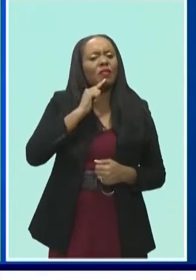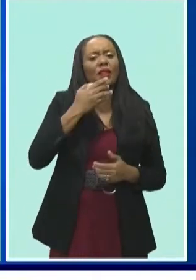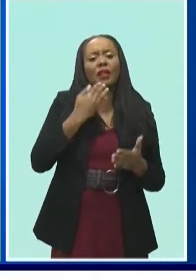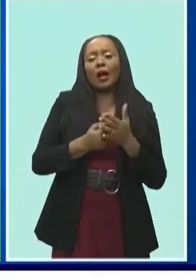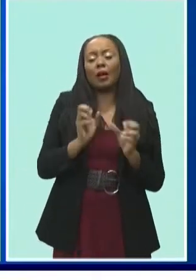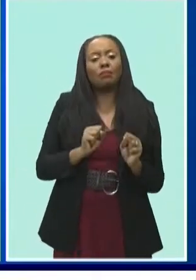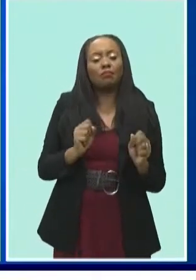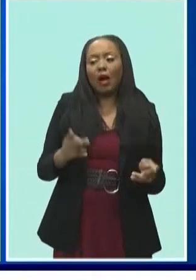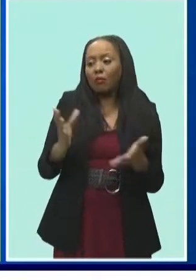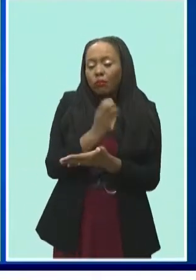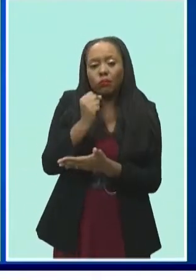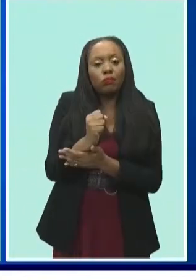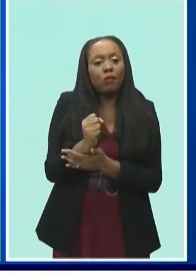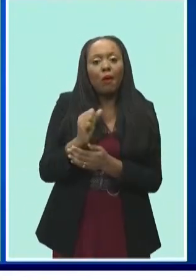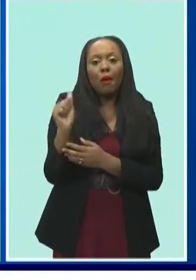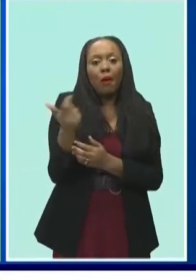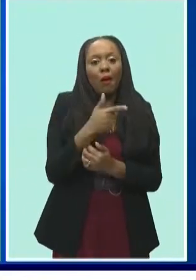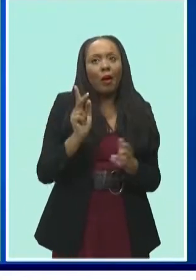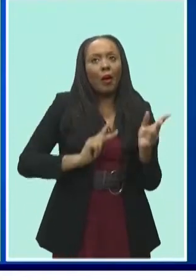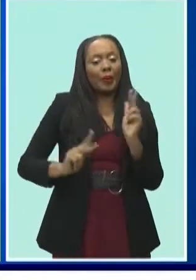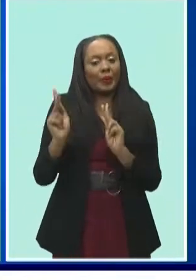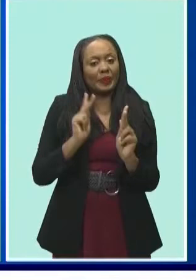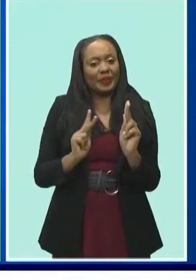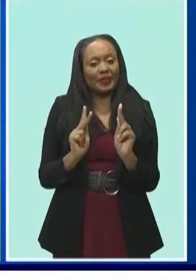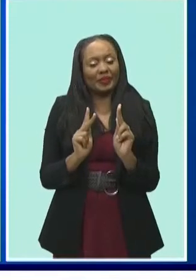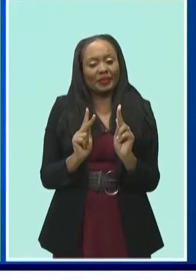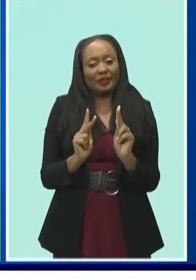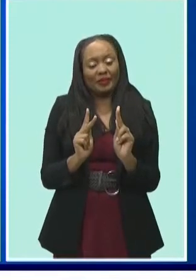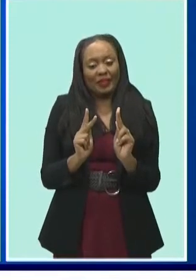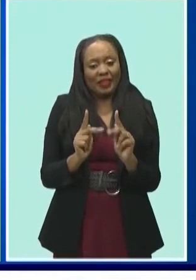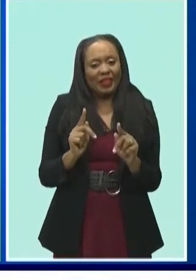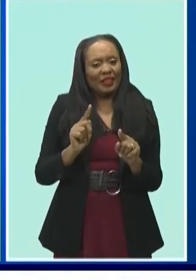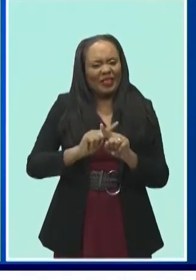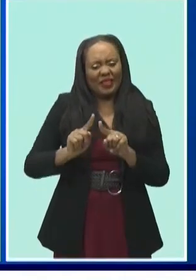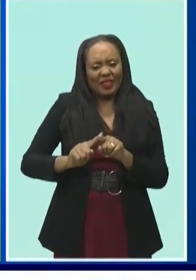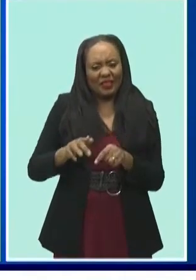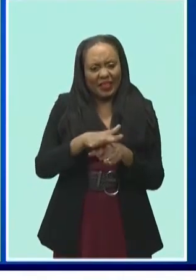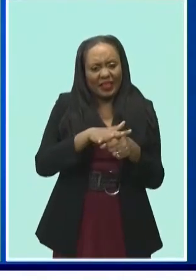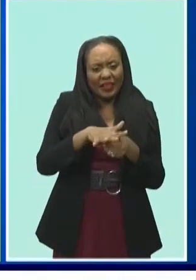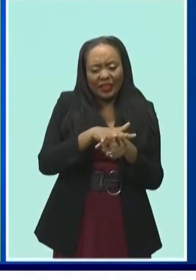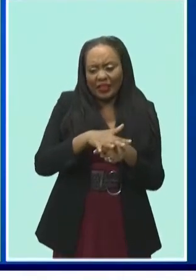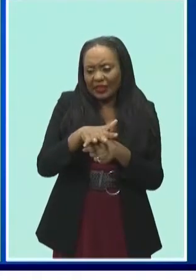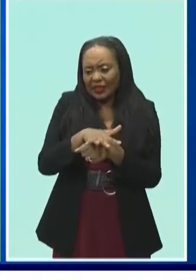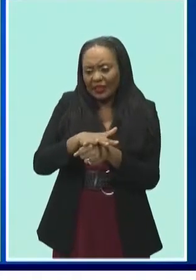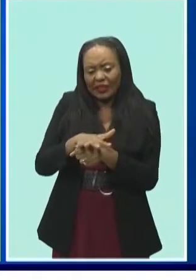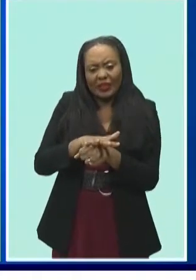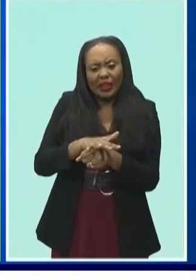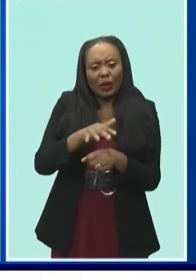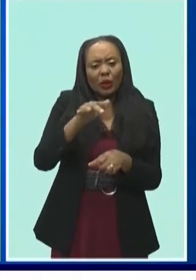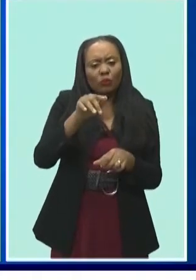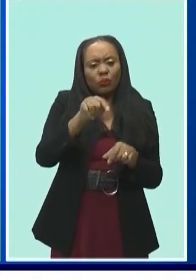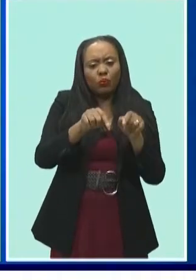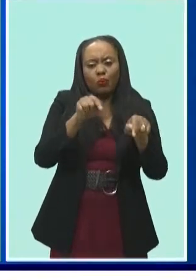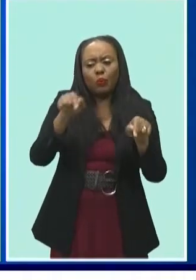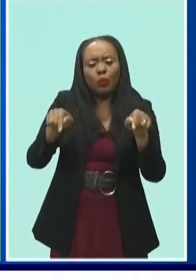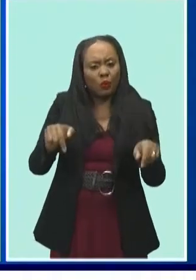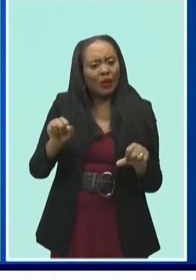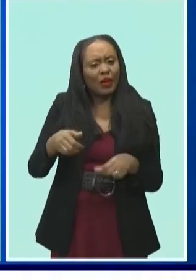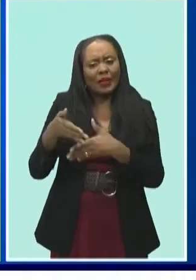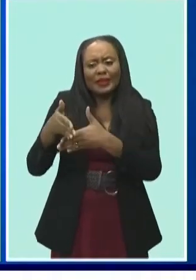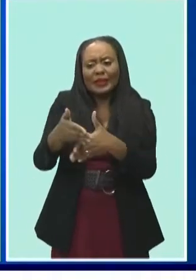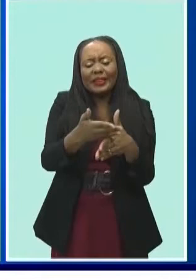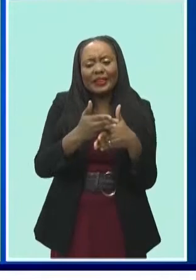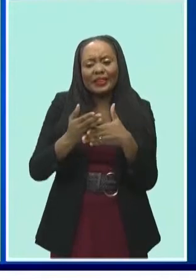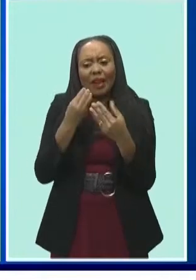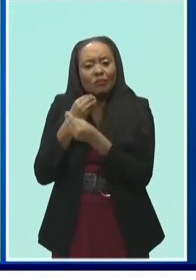every single resident of a particular district the opportunity to share and to give back to